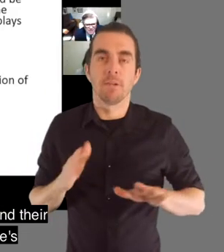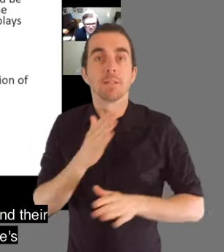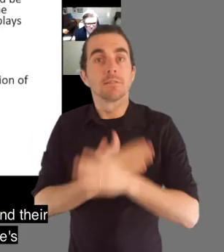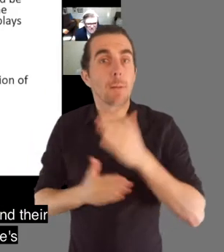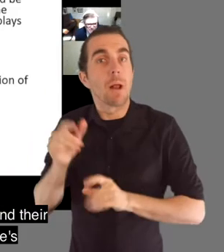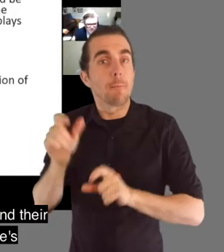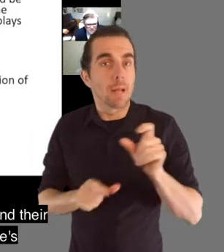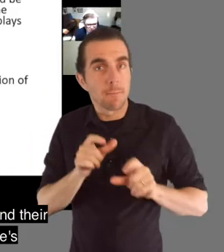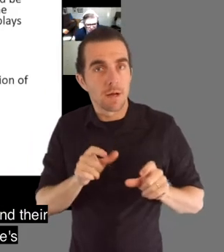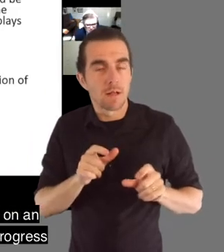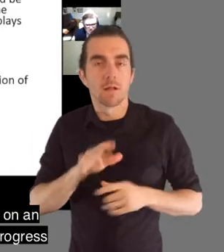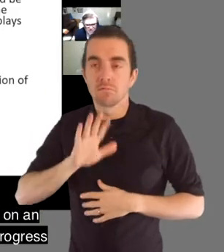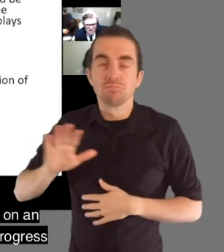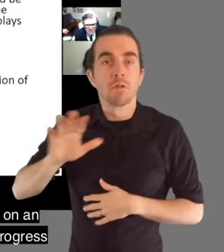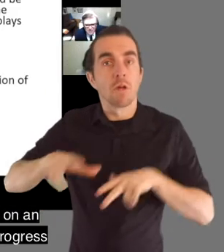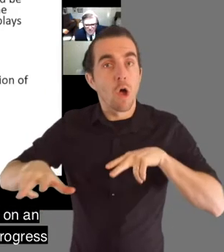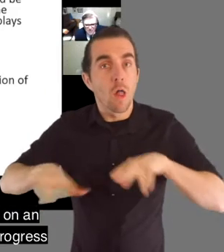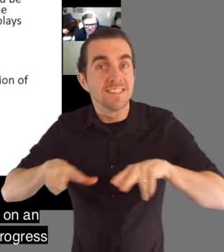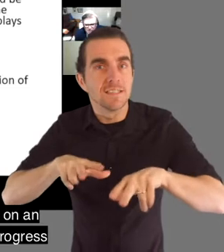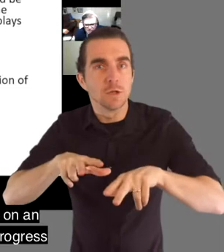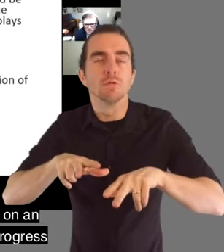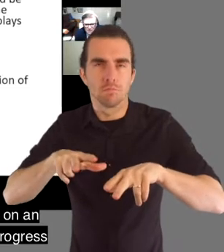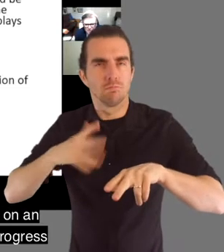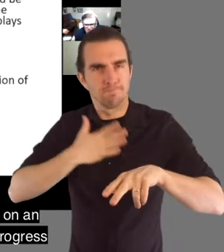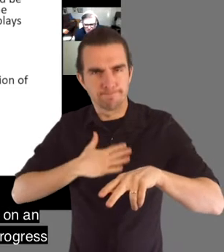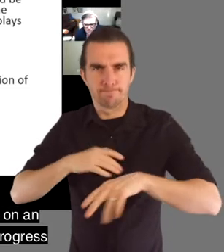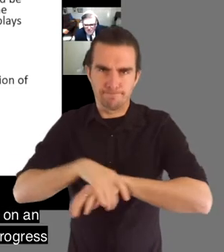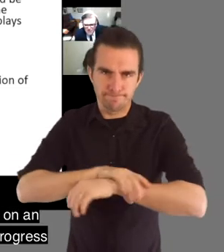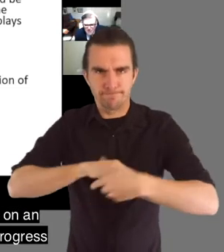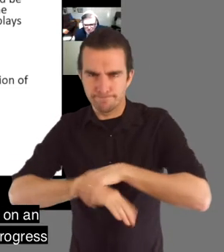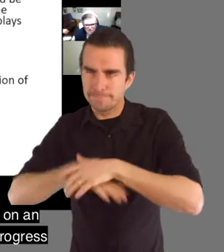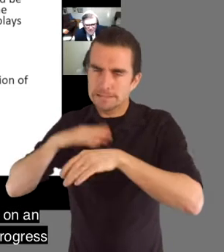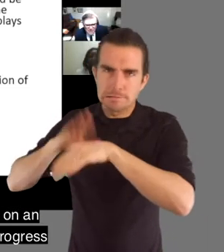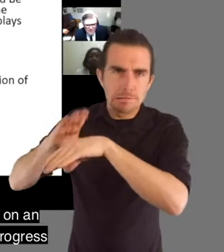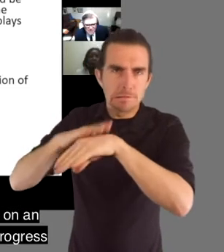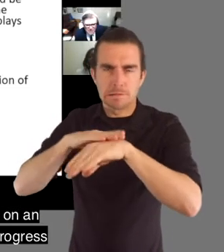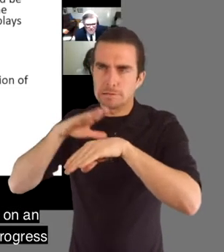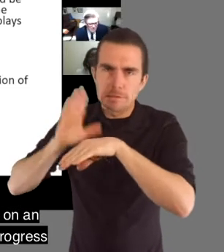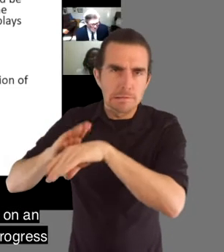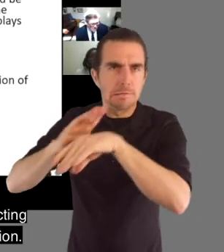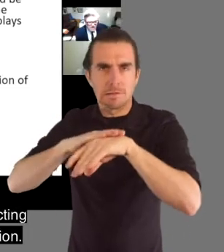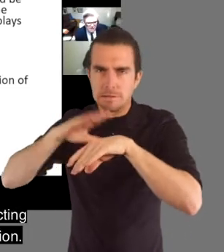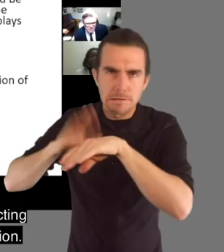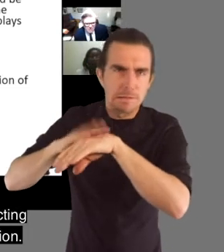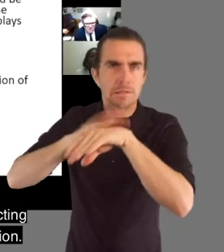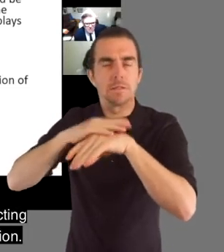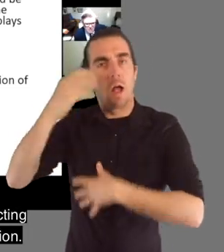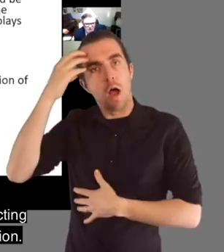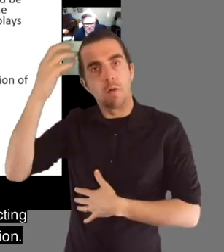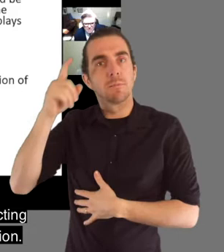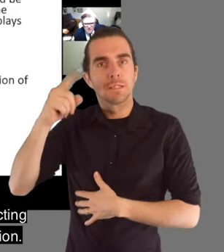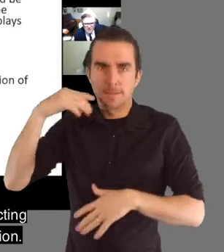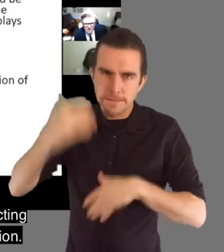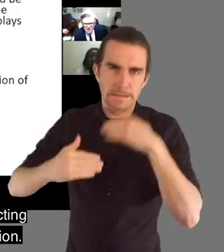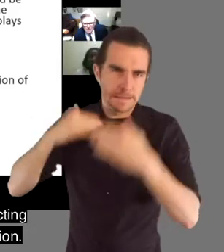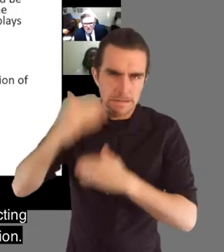disabled people's organizations are able to engage on an ongoing basis with government, progress can and has been